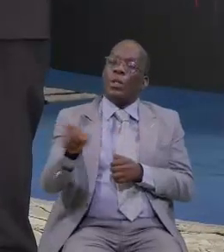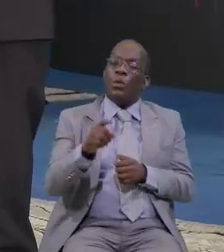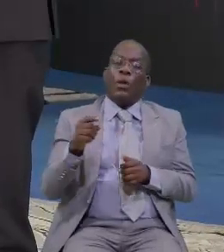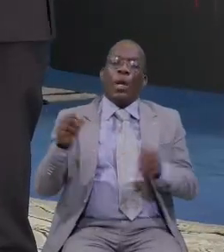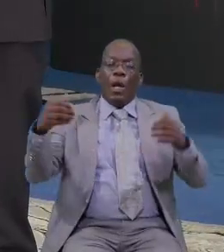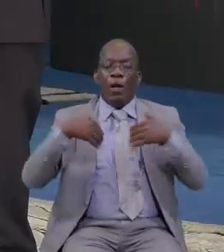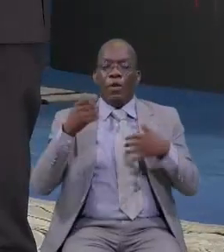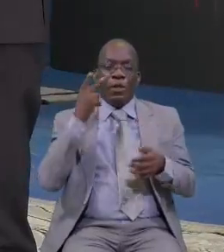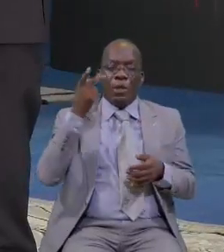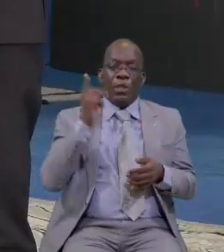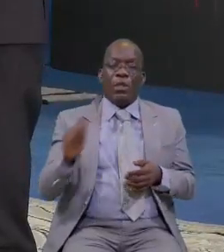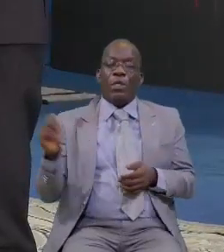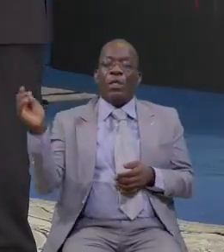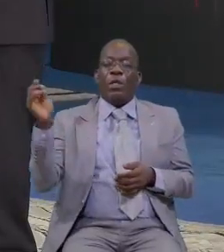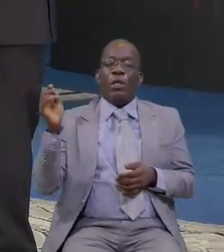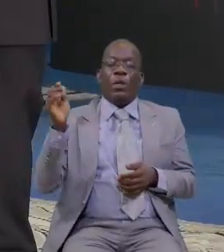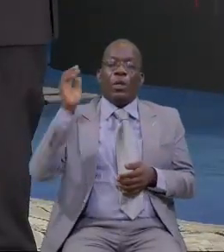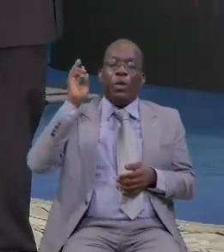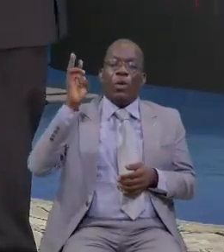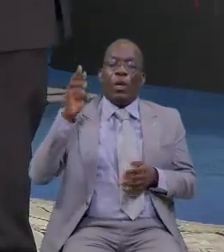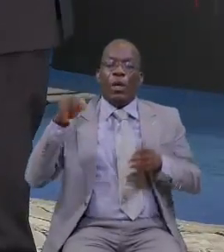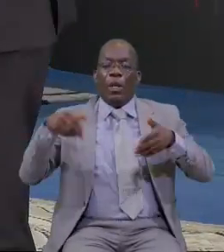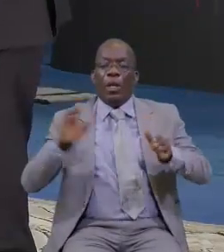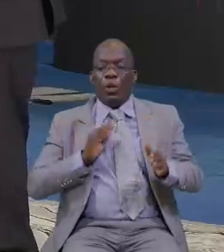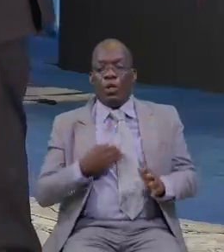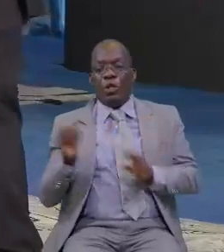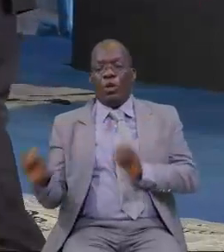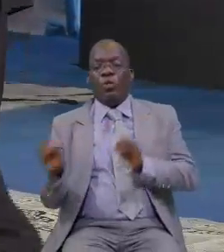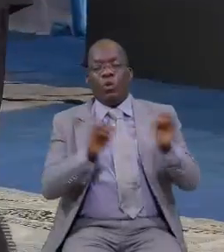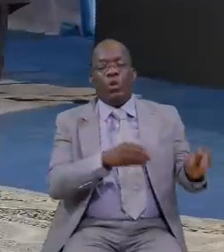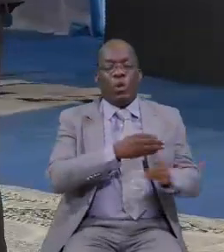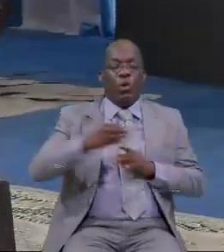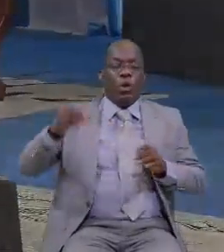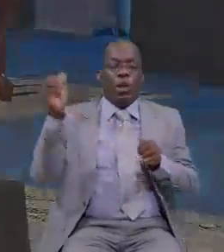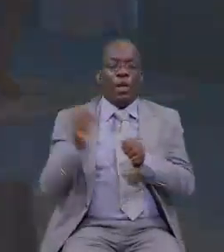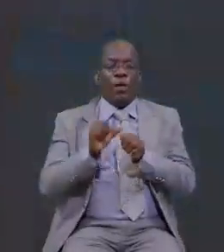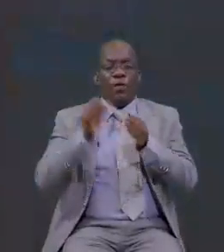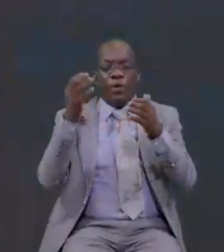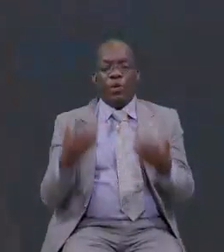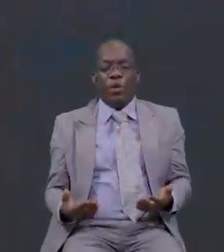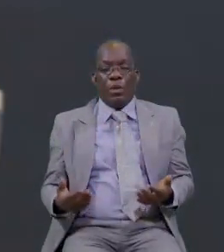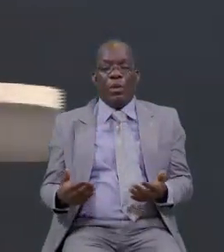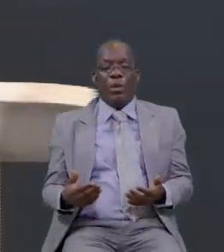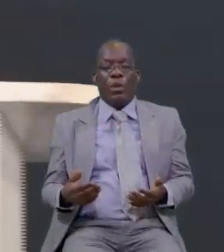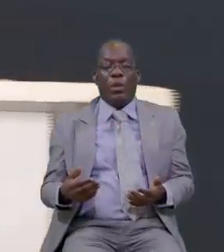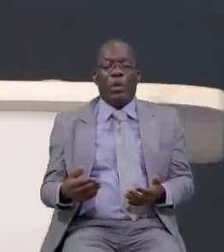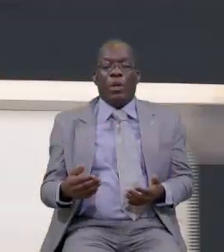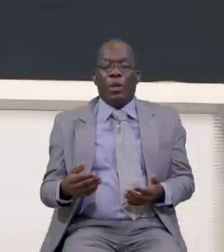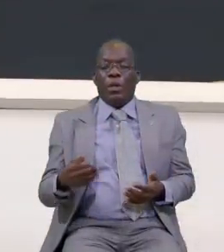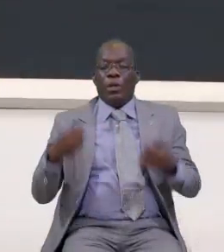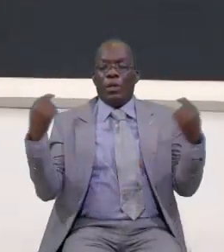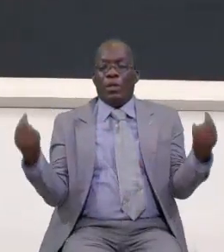us lay aside every weight. Sin